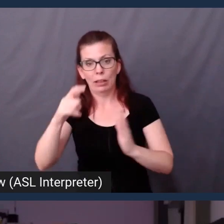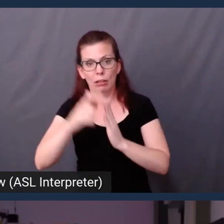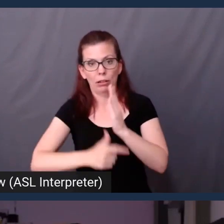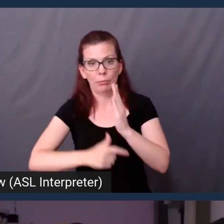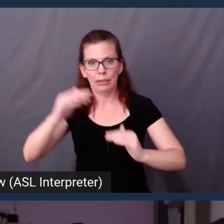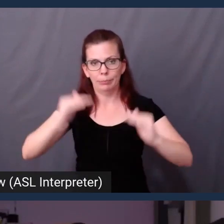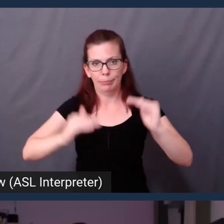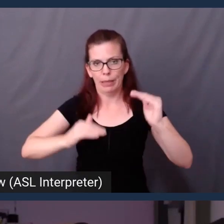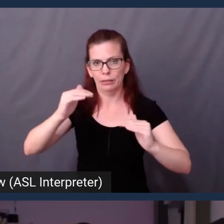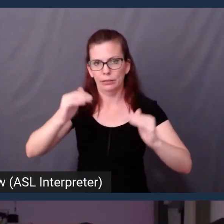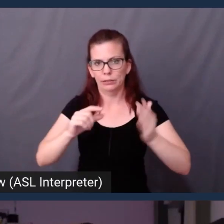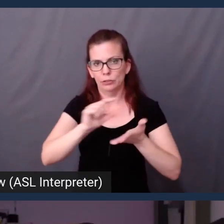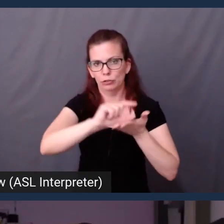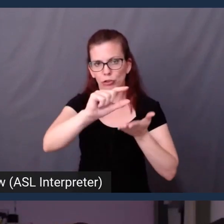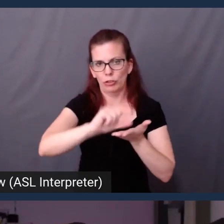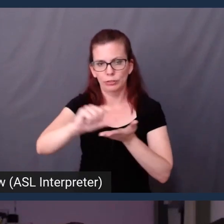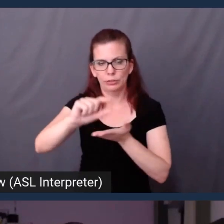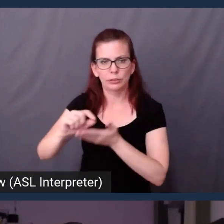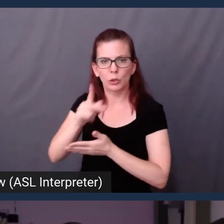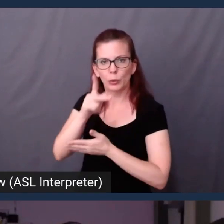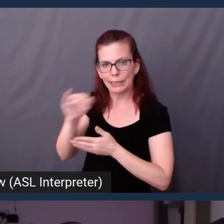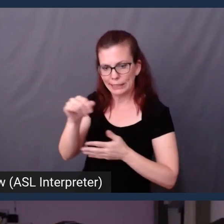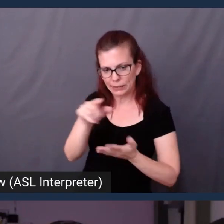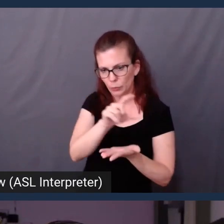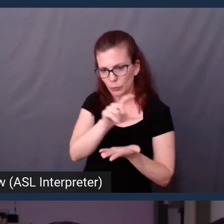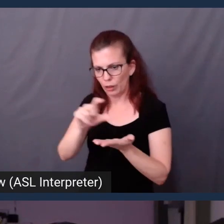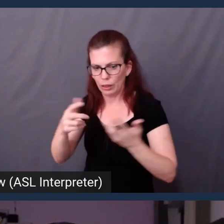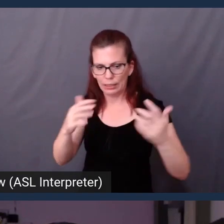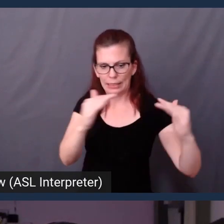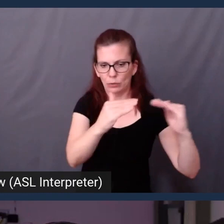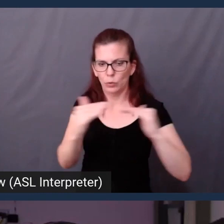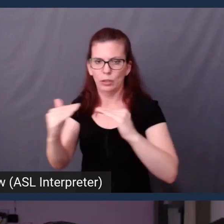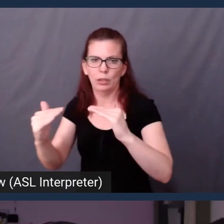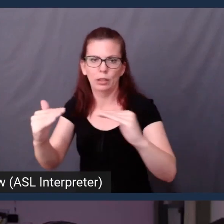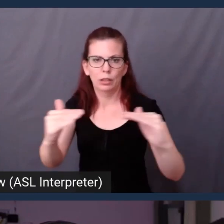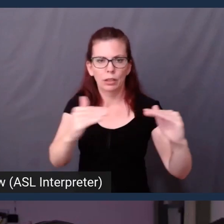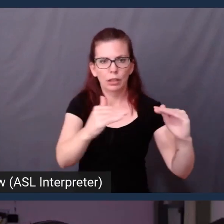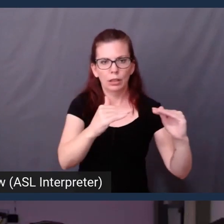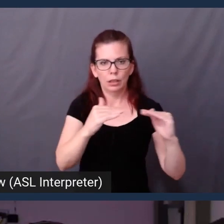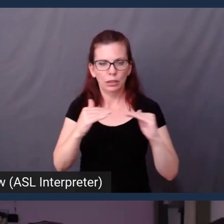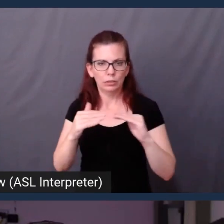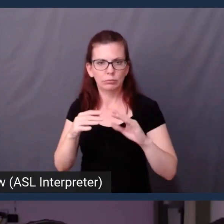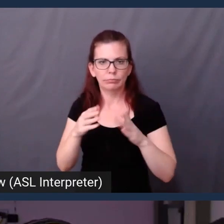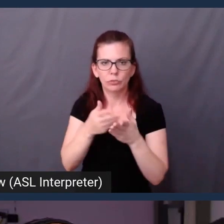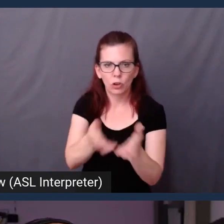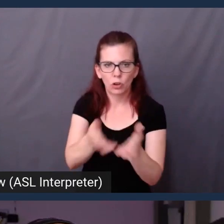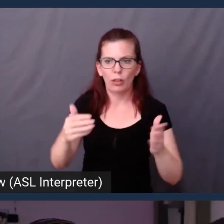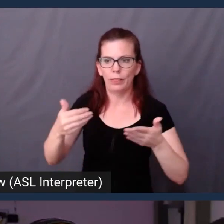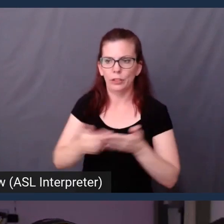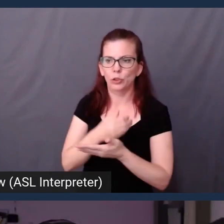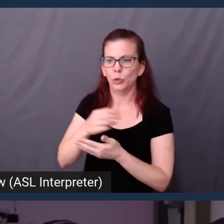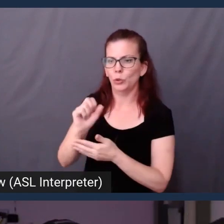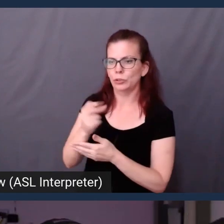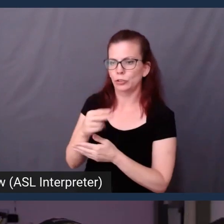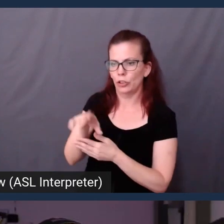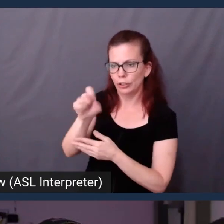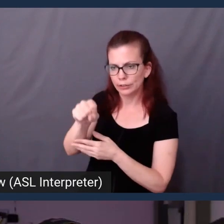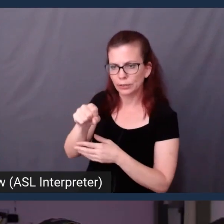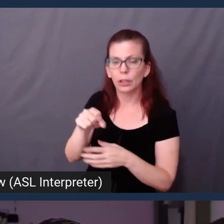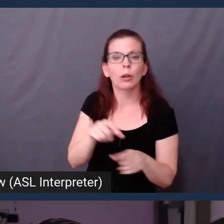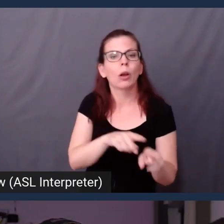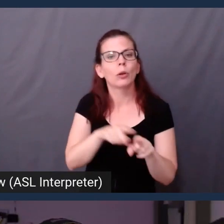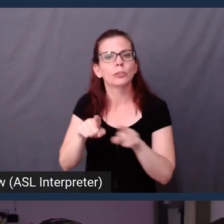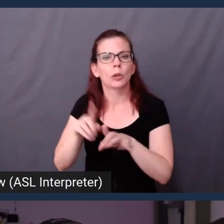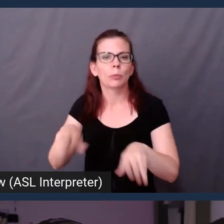shards, so all the keys will be redistributed equally and accordingly across all the new shards. But also it will provide more